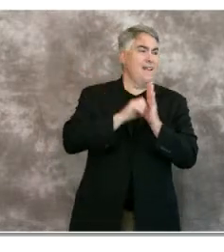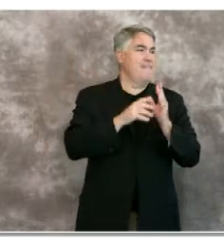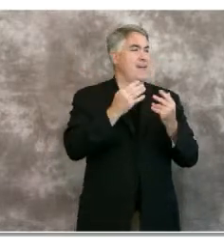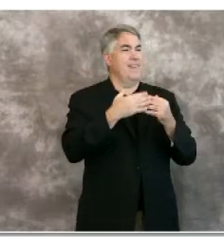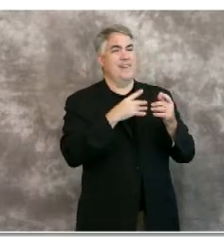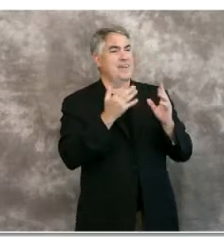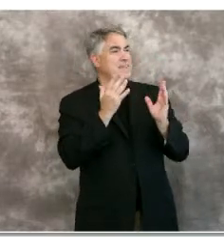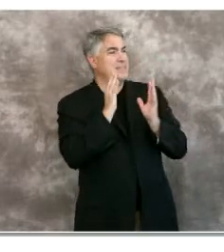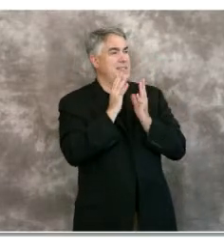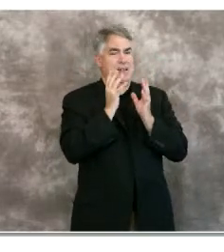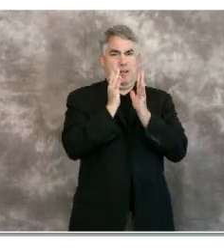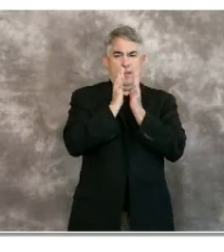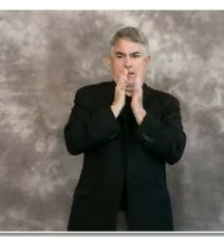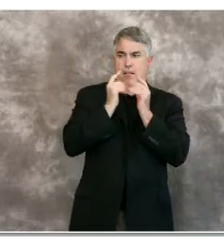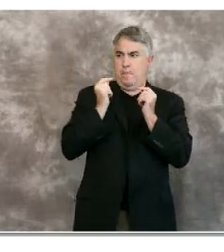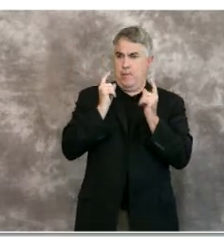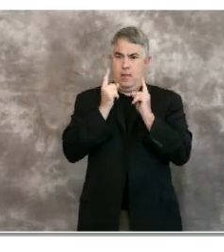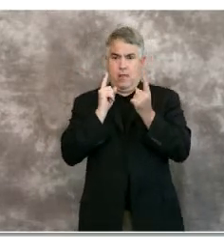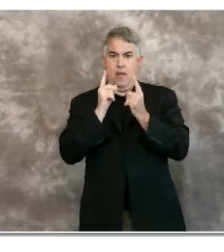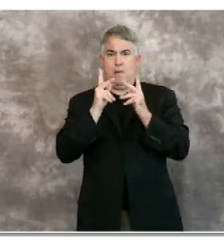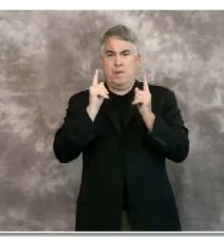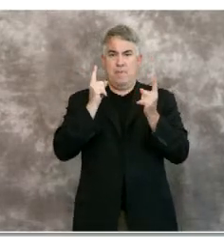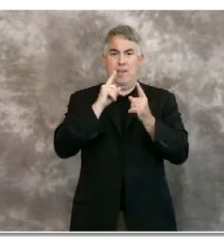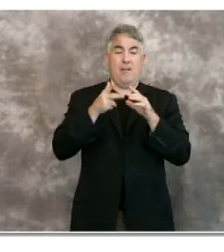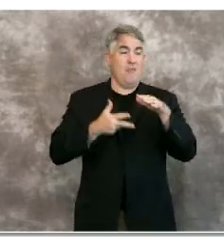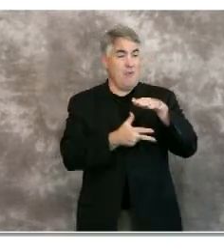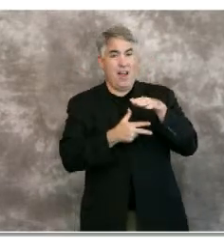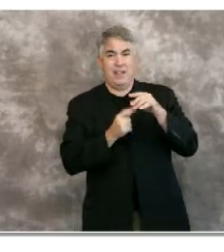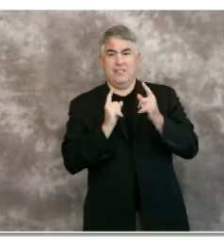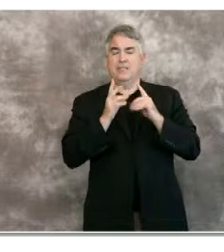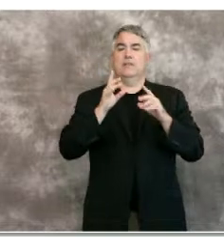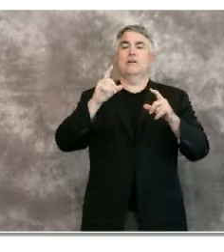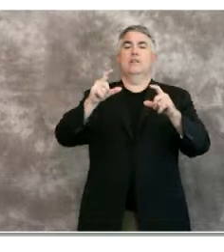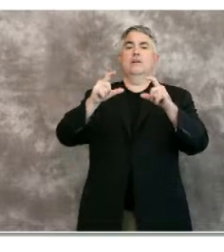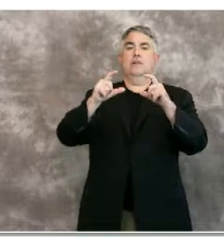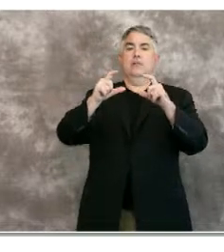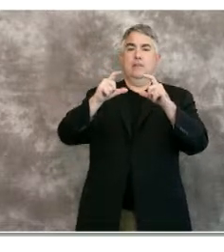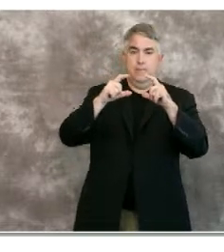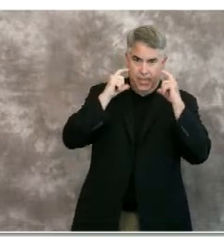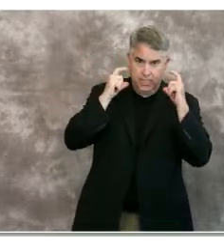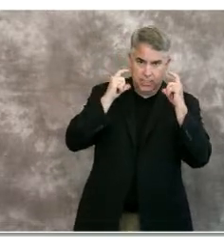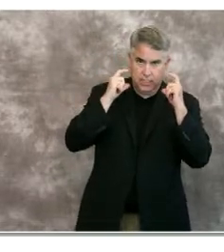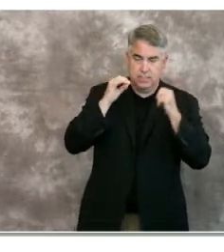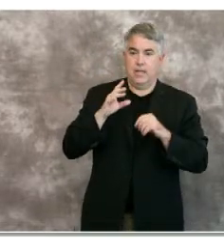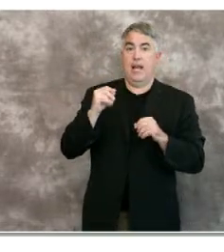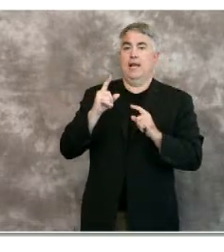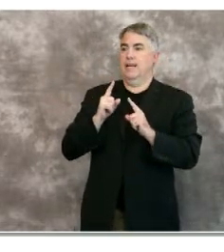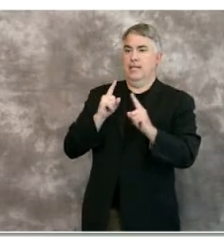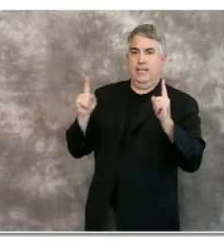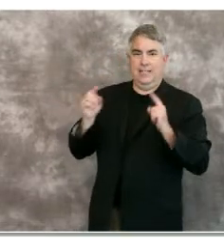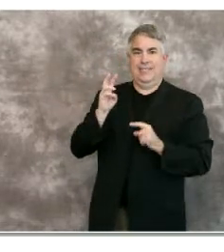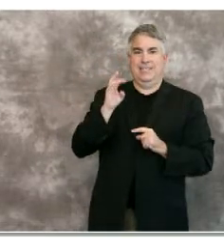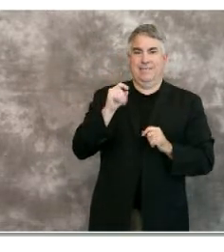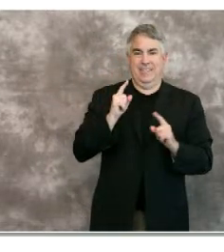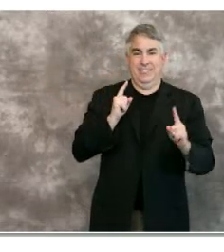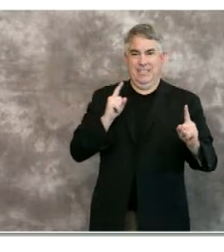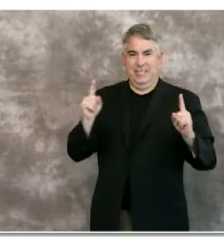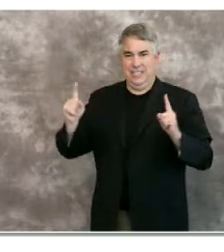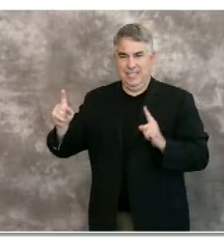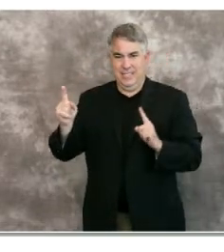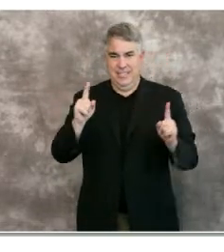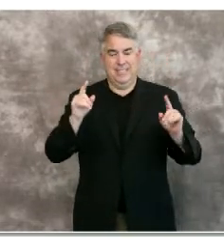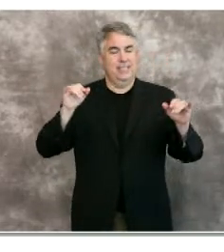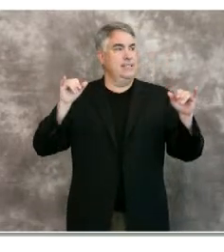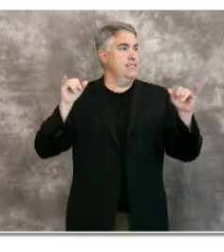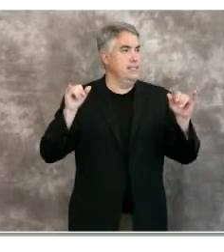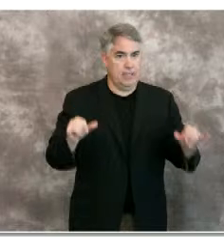in an enclosed area when you are unable to physically distance 6 feet or more from those folks who are